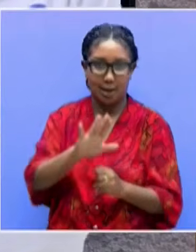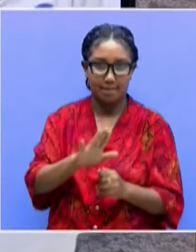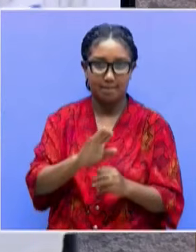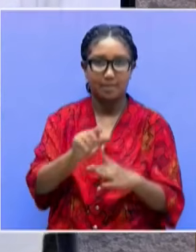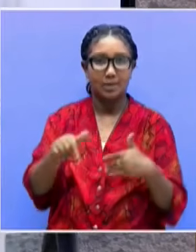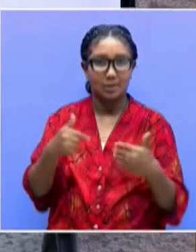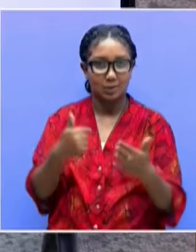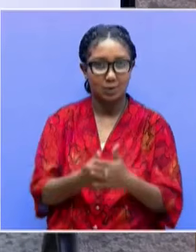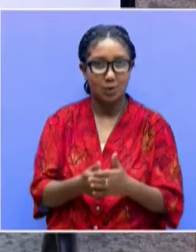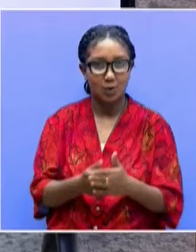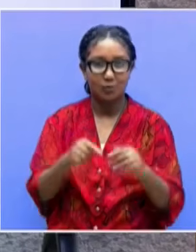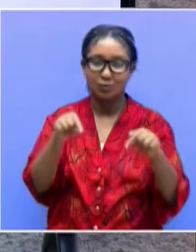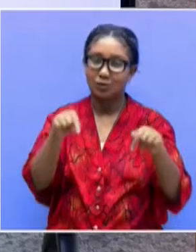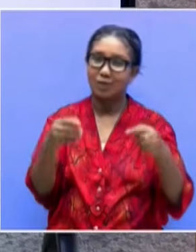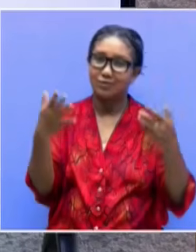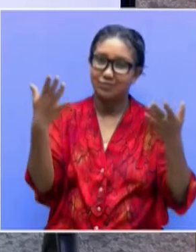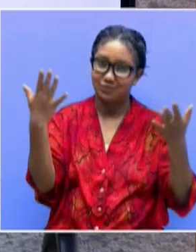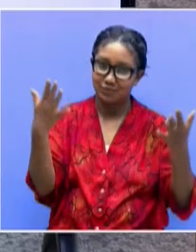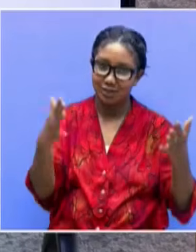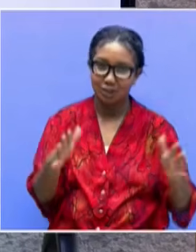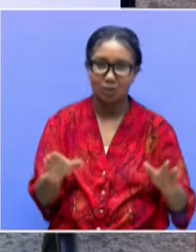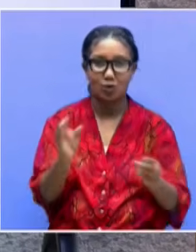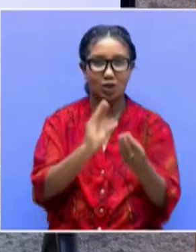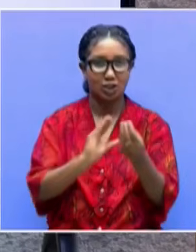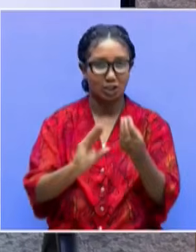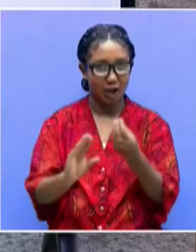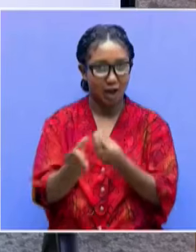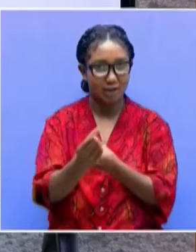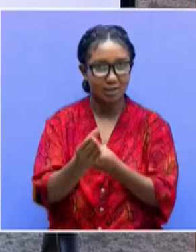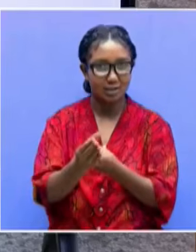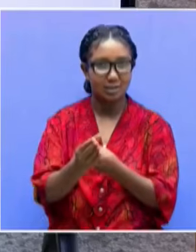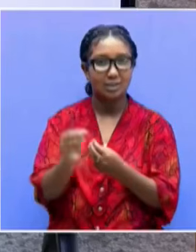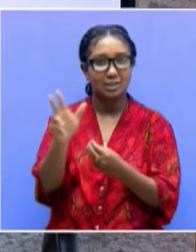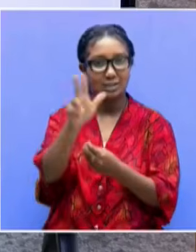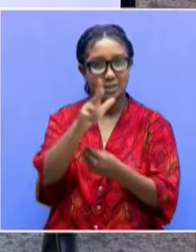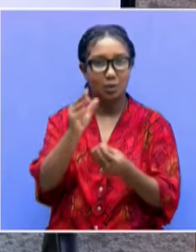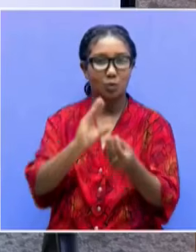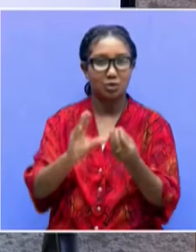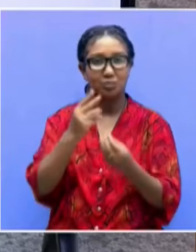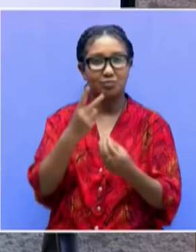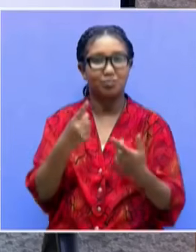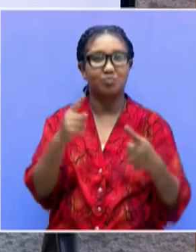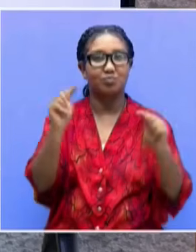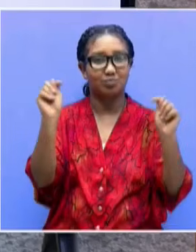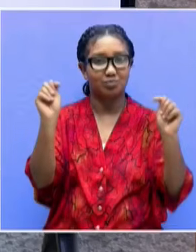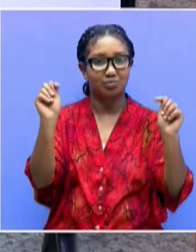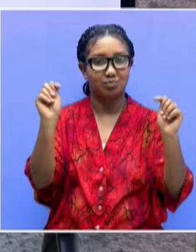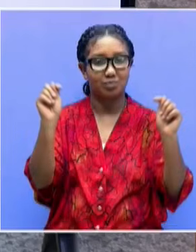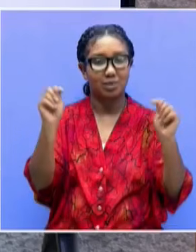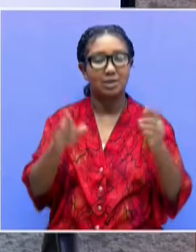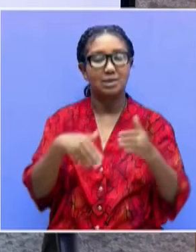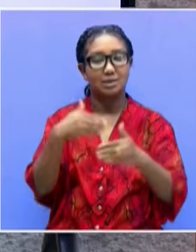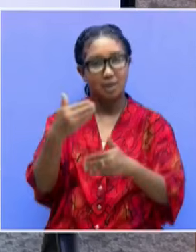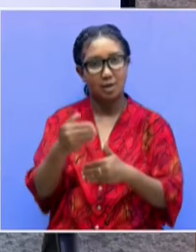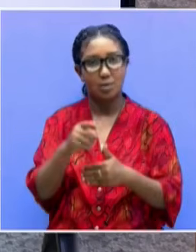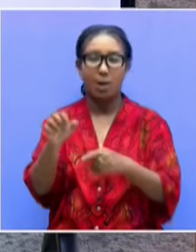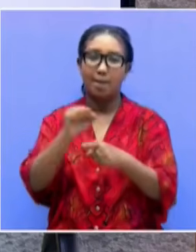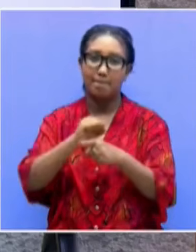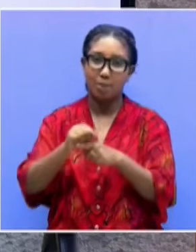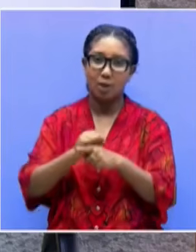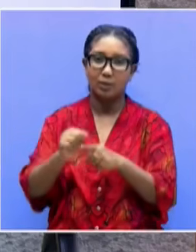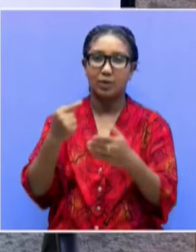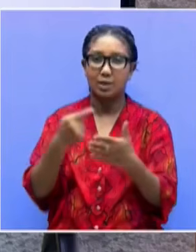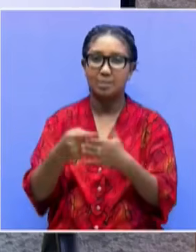So that's all what I have about conditionals. So far, the 3 conditionals. Then you can practice